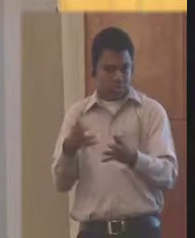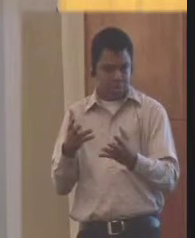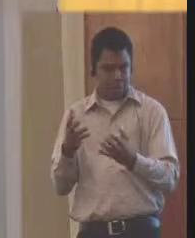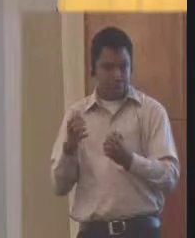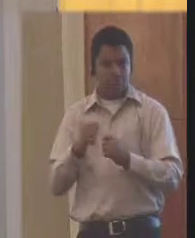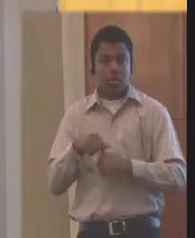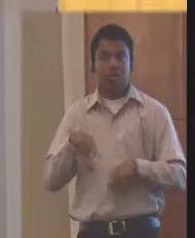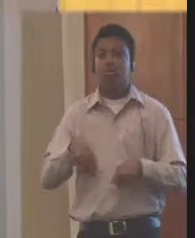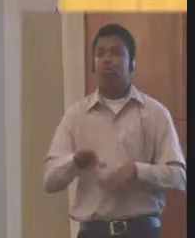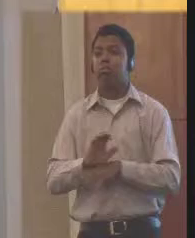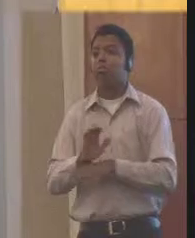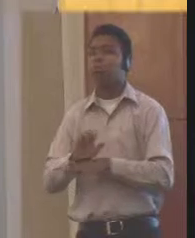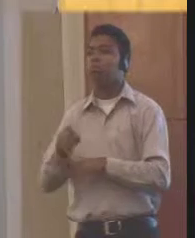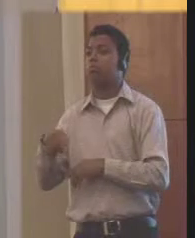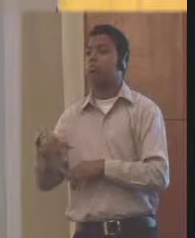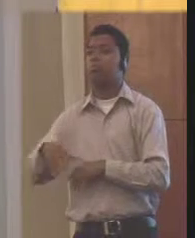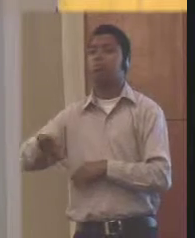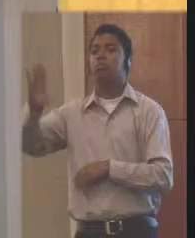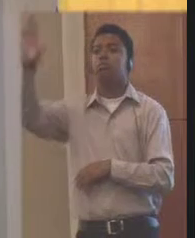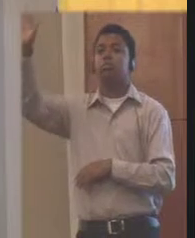Ecuador to raise your hand.